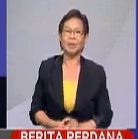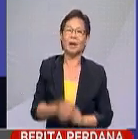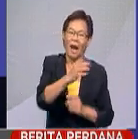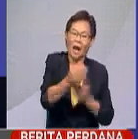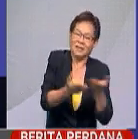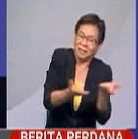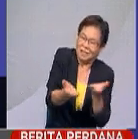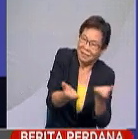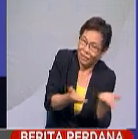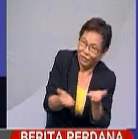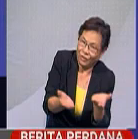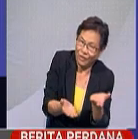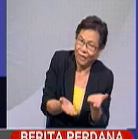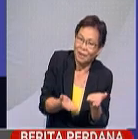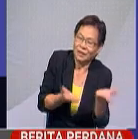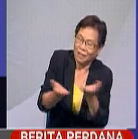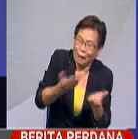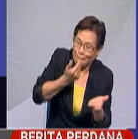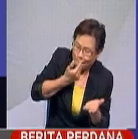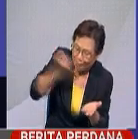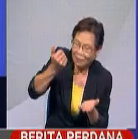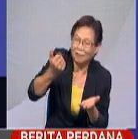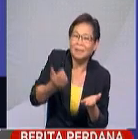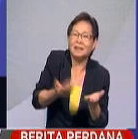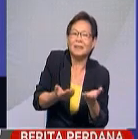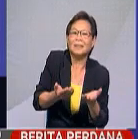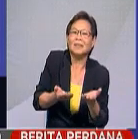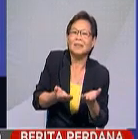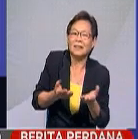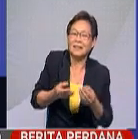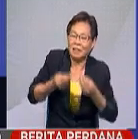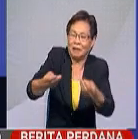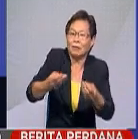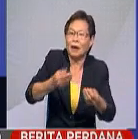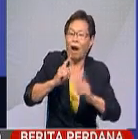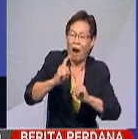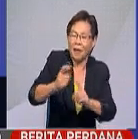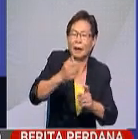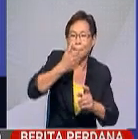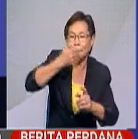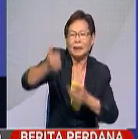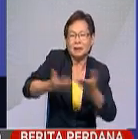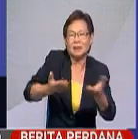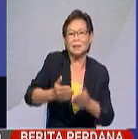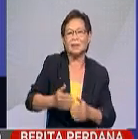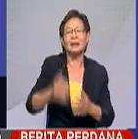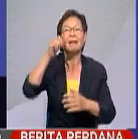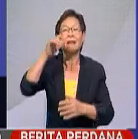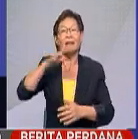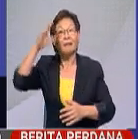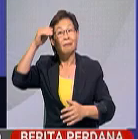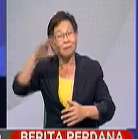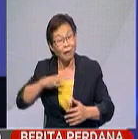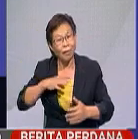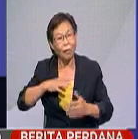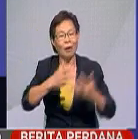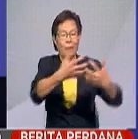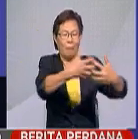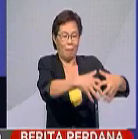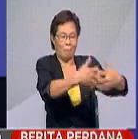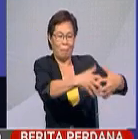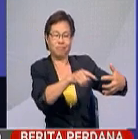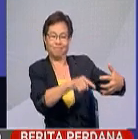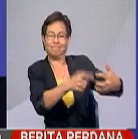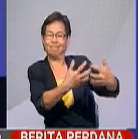deliver new and better services. Ladies and gentlemen, manufacturing remains as one of the